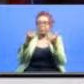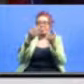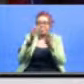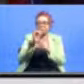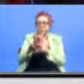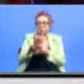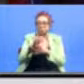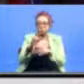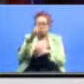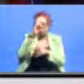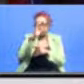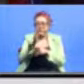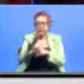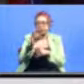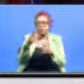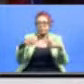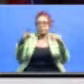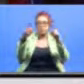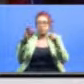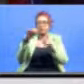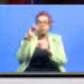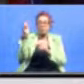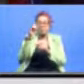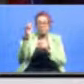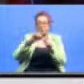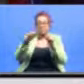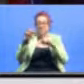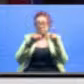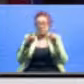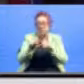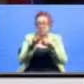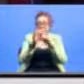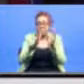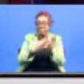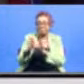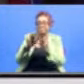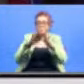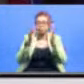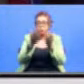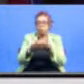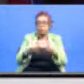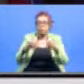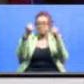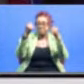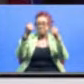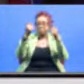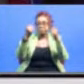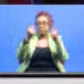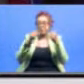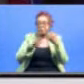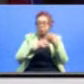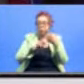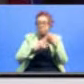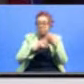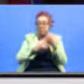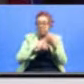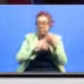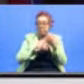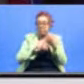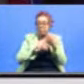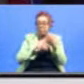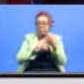crucial for the success of Harambee Stars as they prepare for the World Cup qualifiers in June against Burundi and AFCON champions Ivory